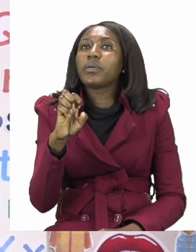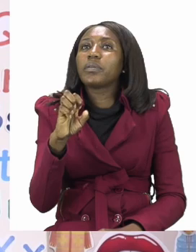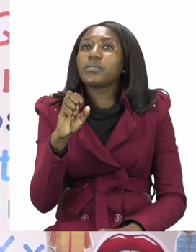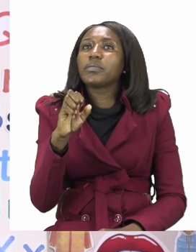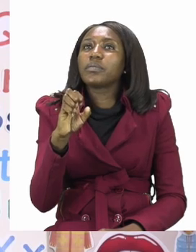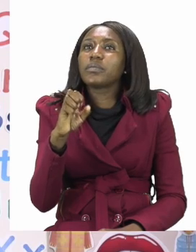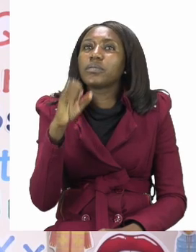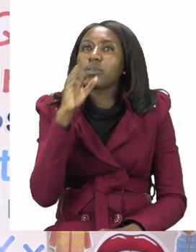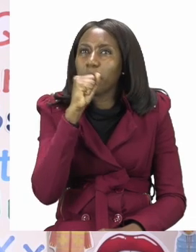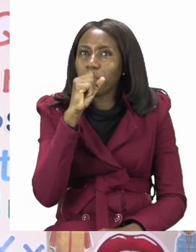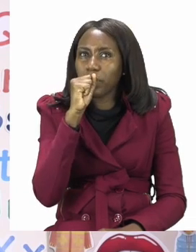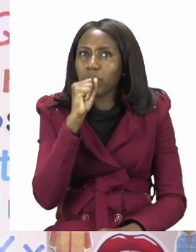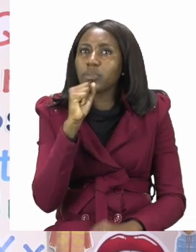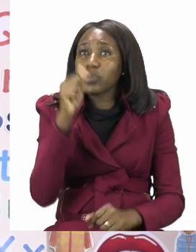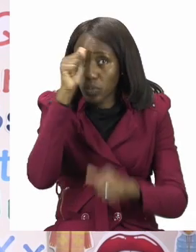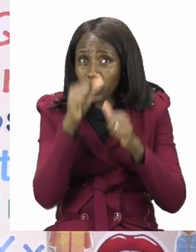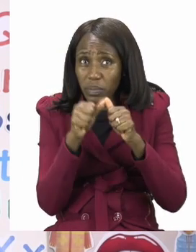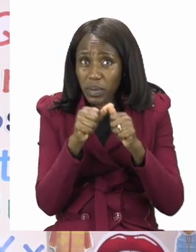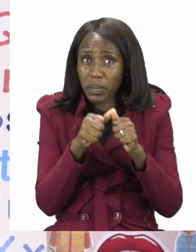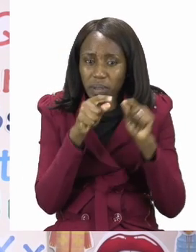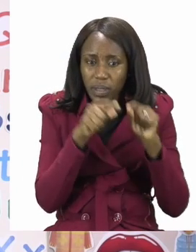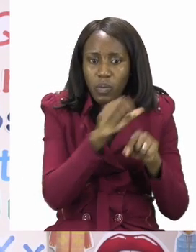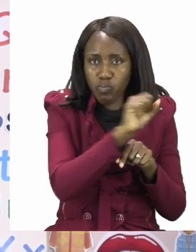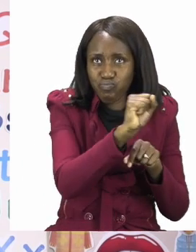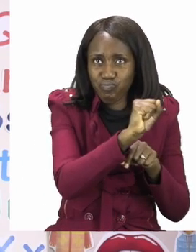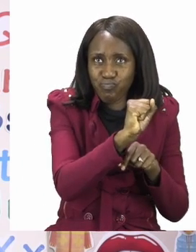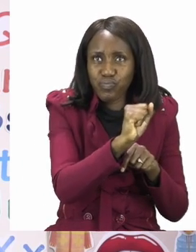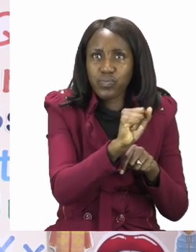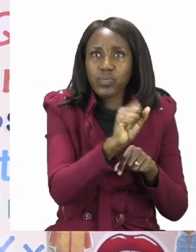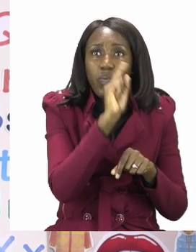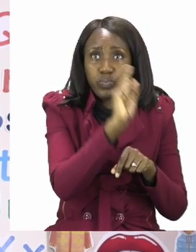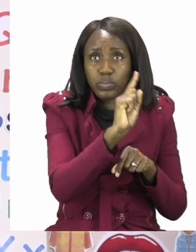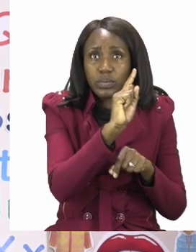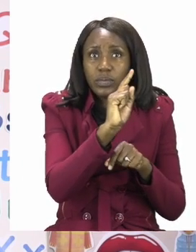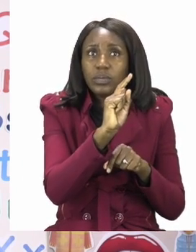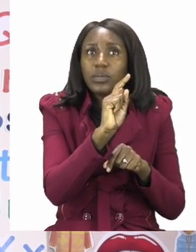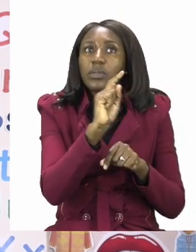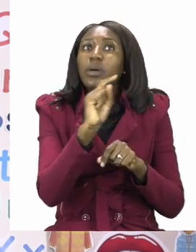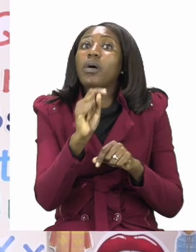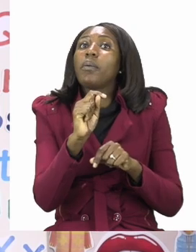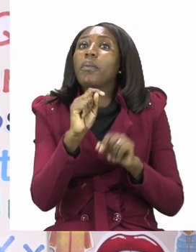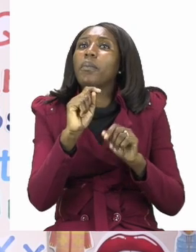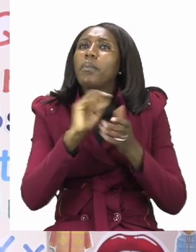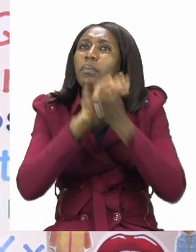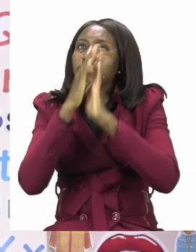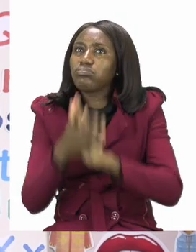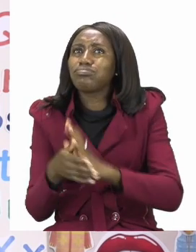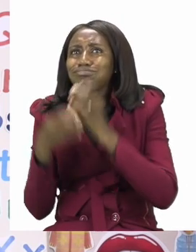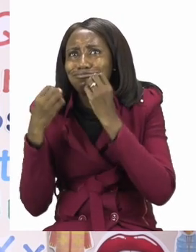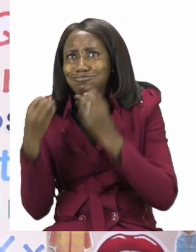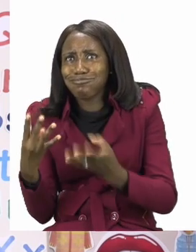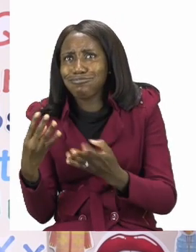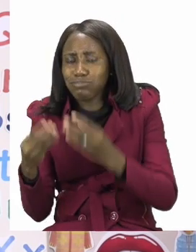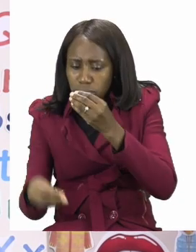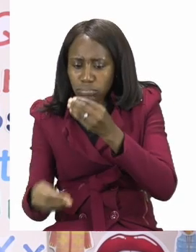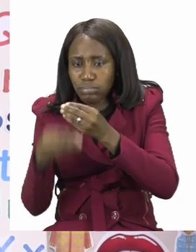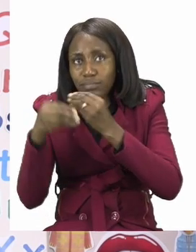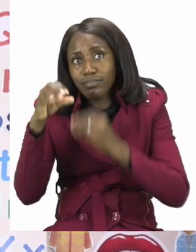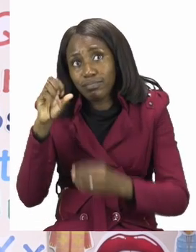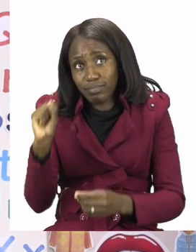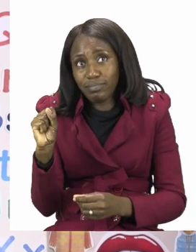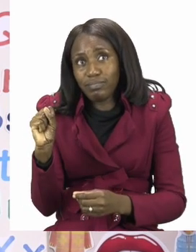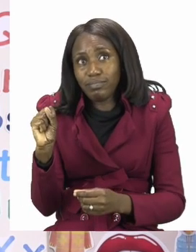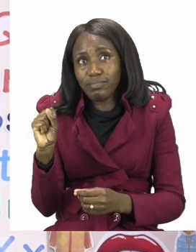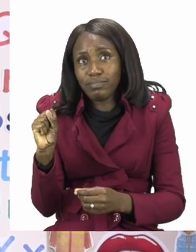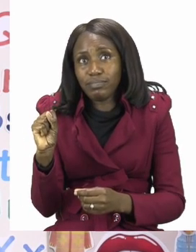a plural, all we need to do is add a S. So,